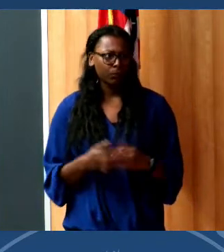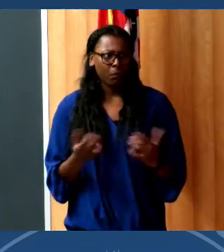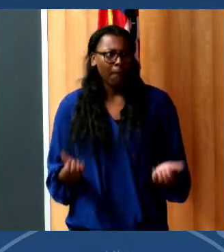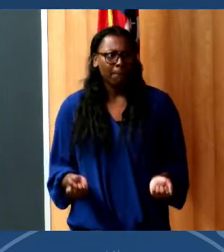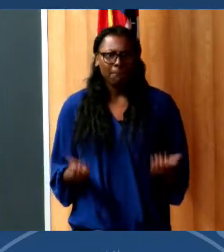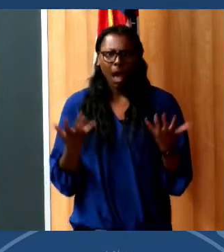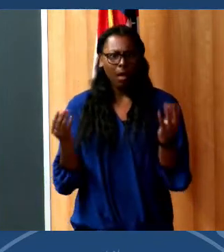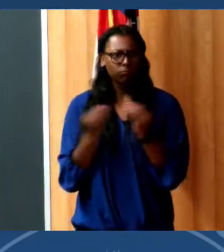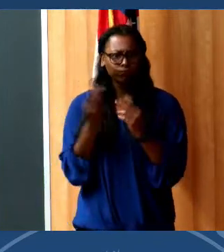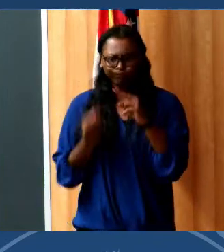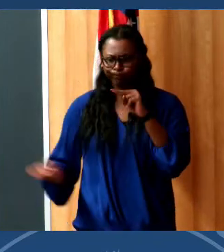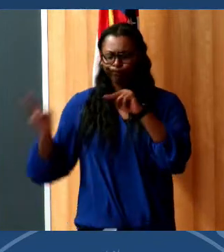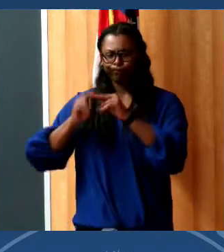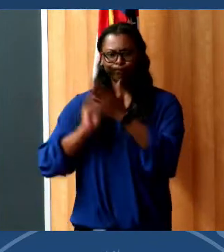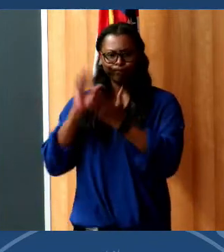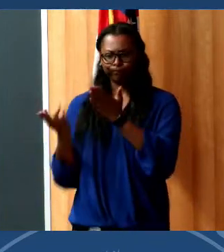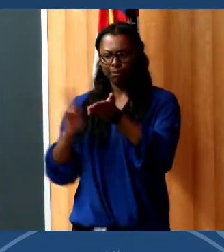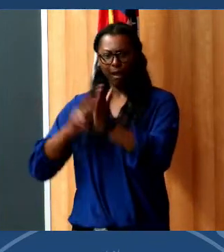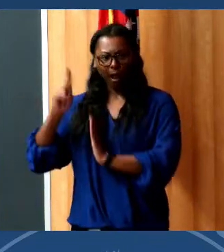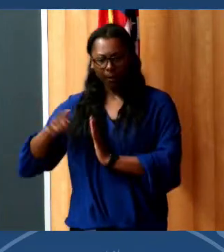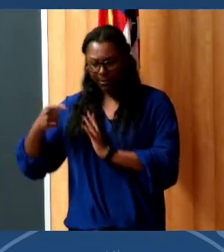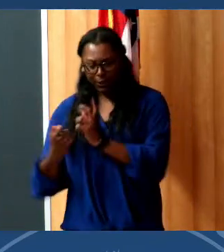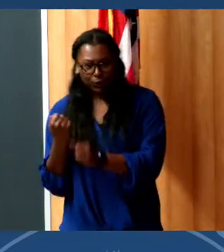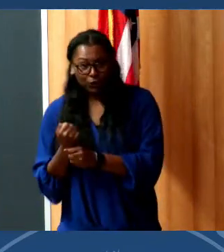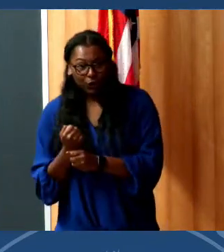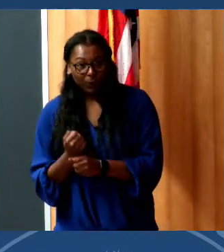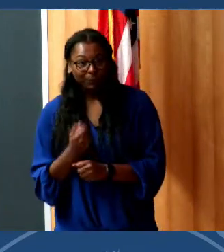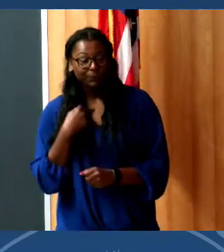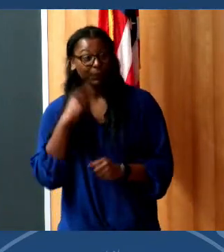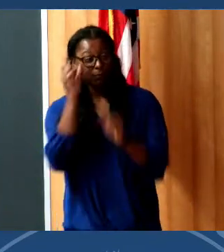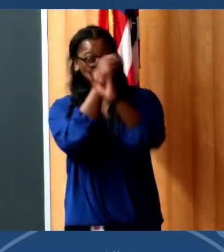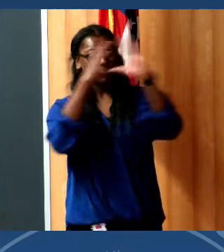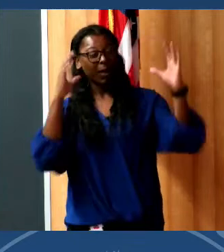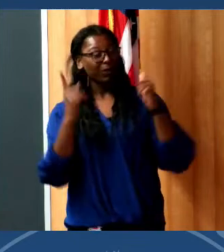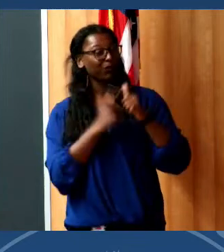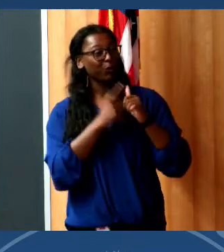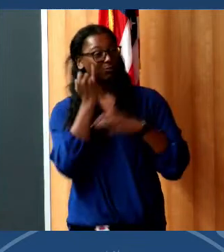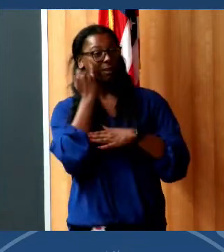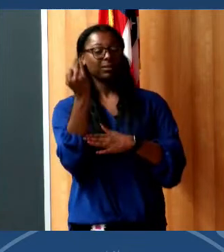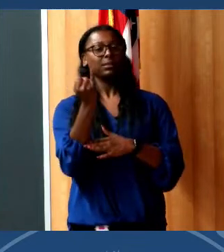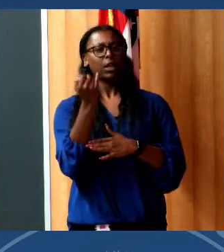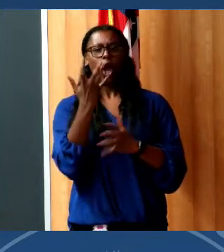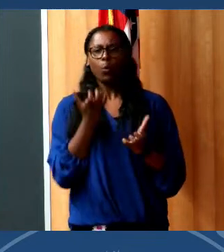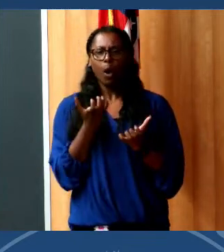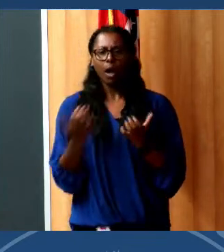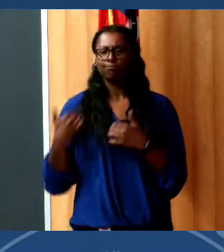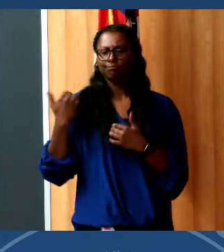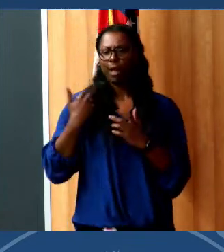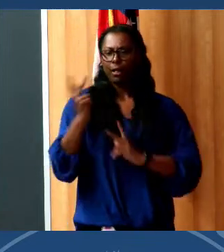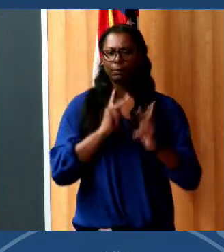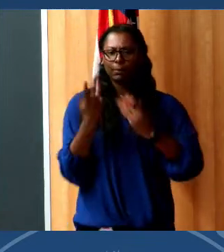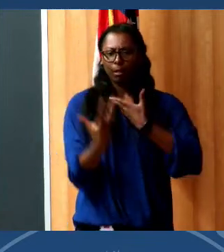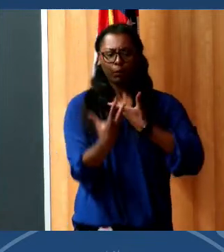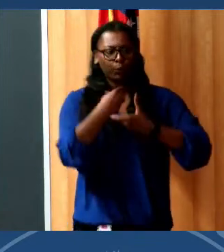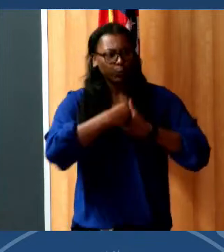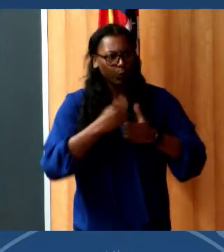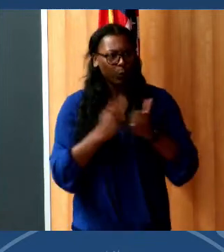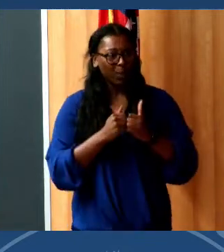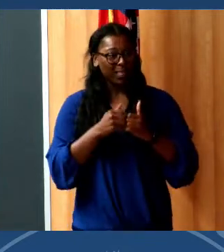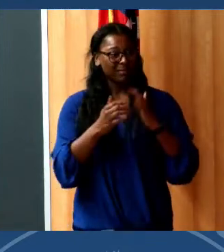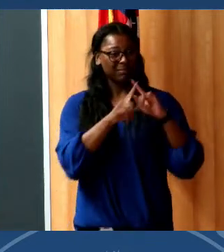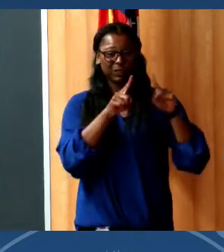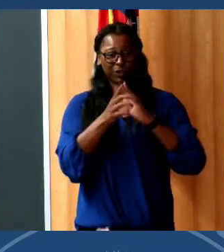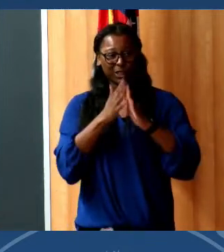for. The original idea was to engage young people in communities across our